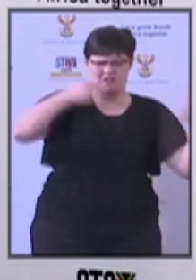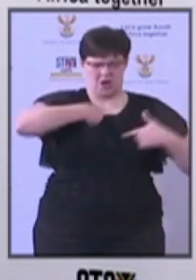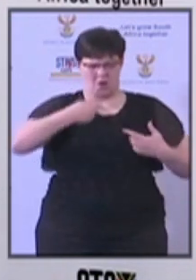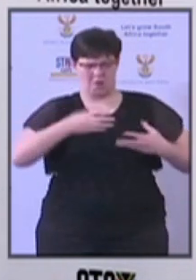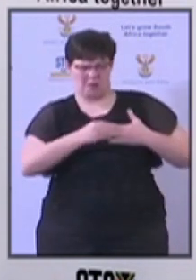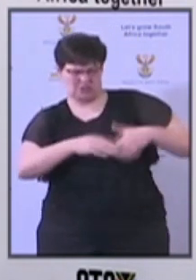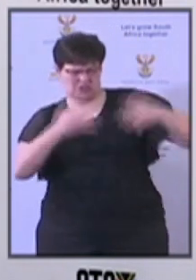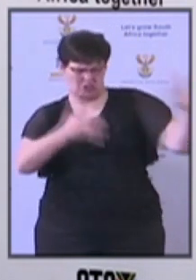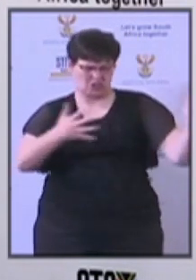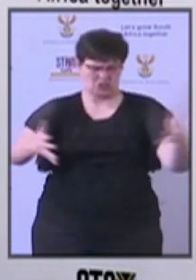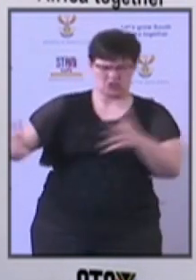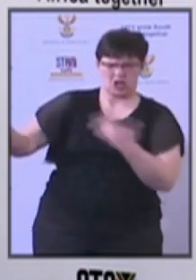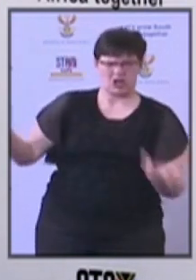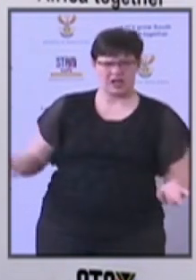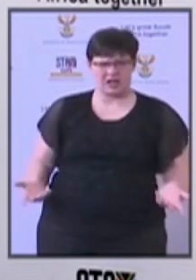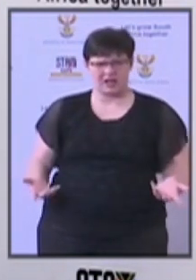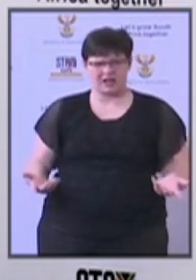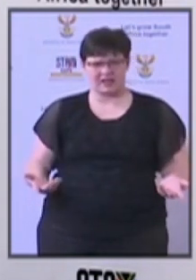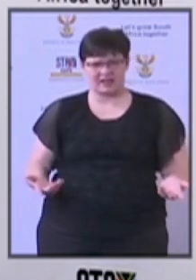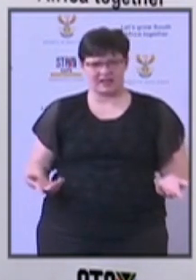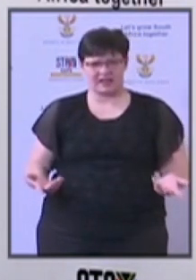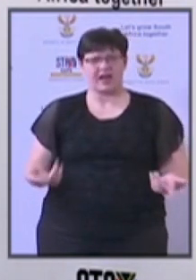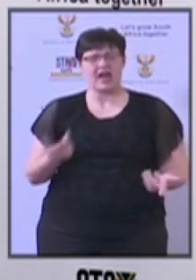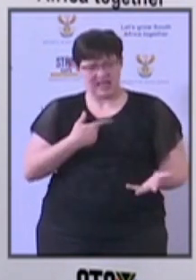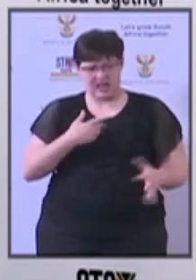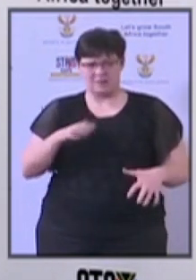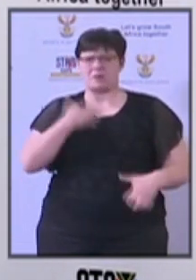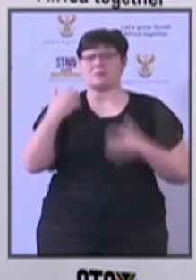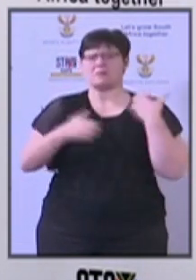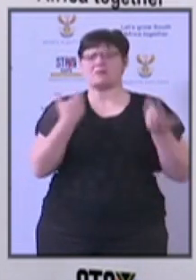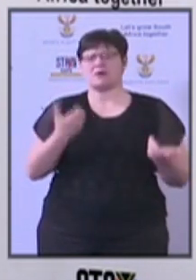expose them to COVID-19, and they get very